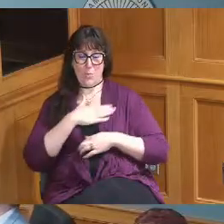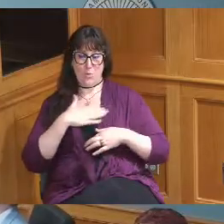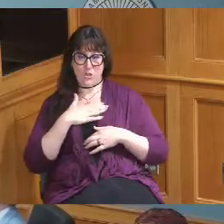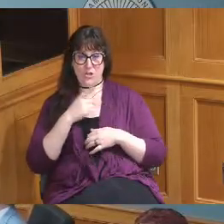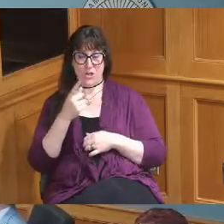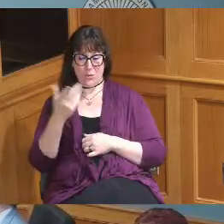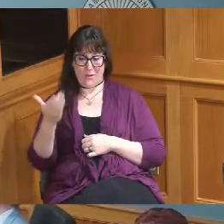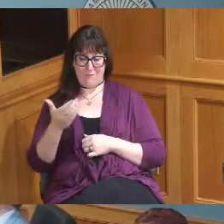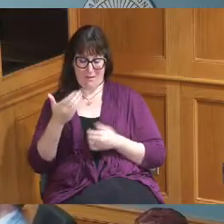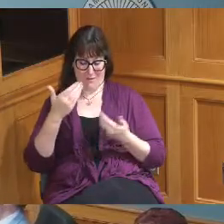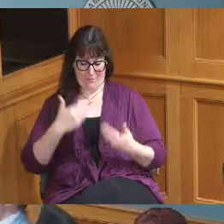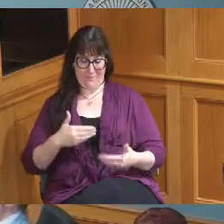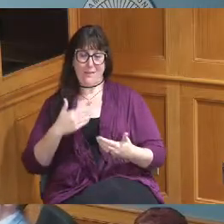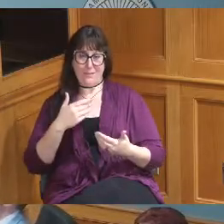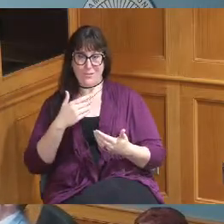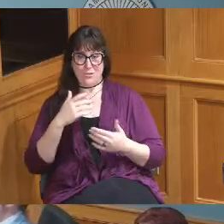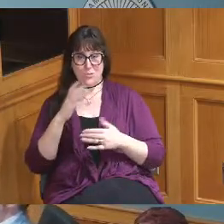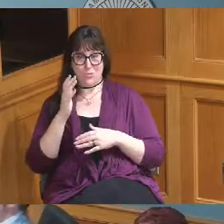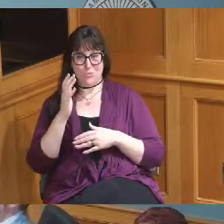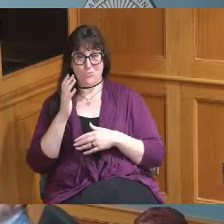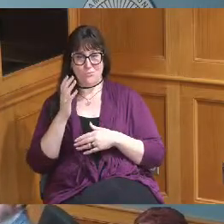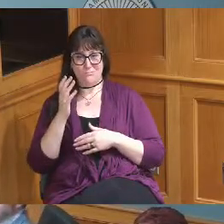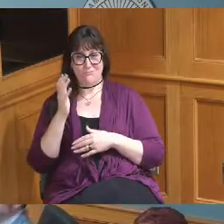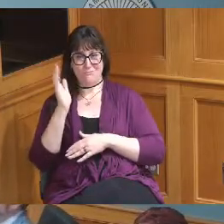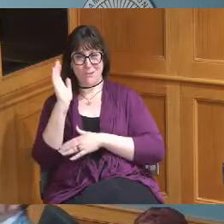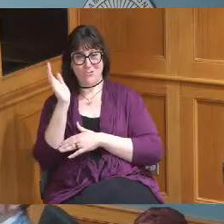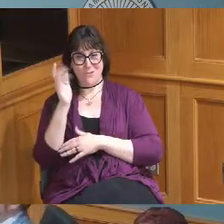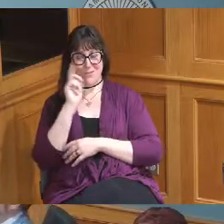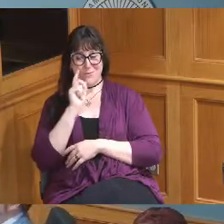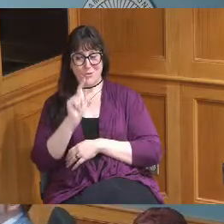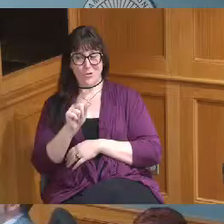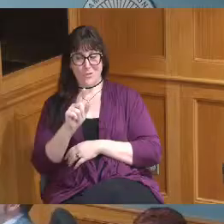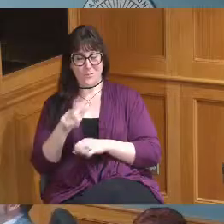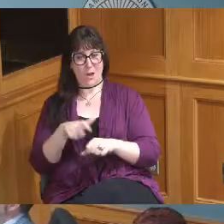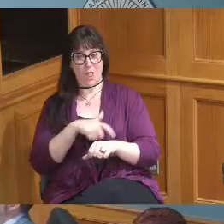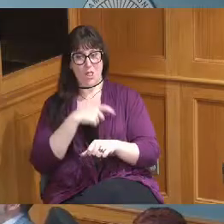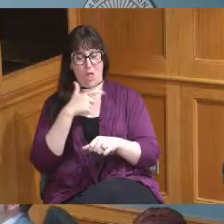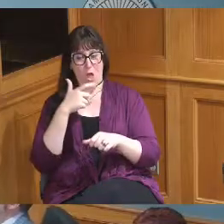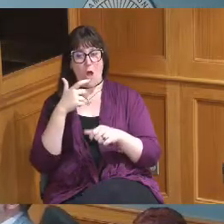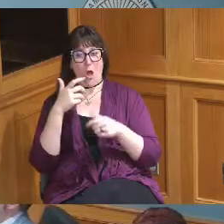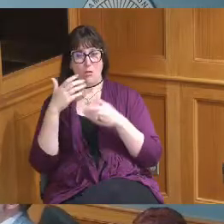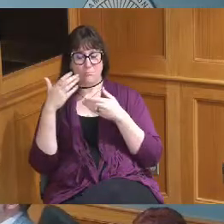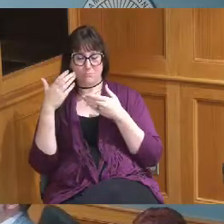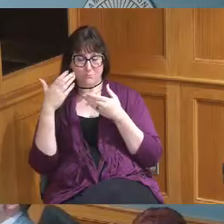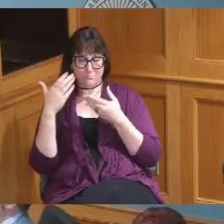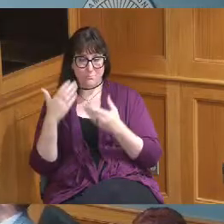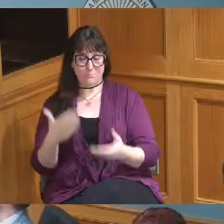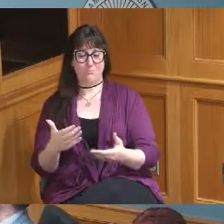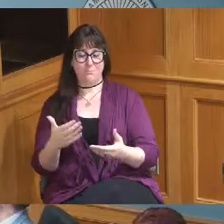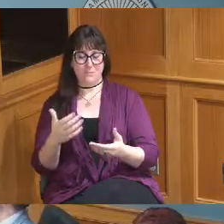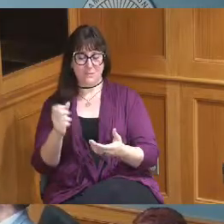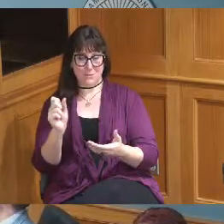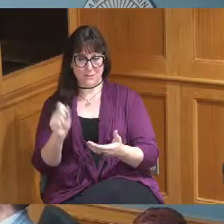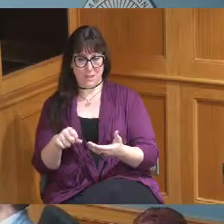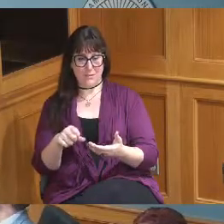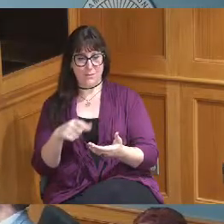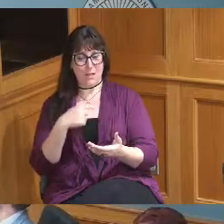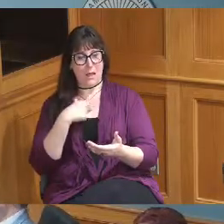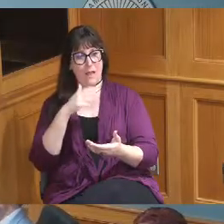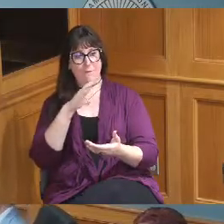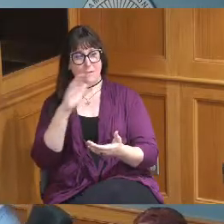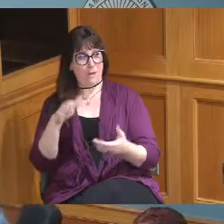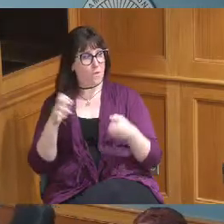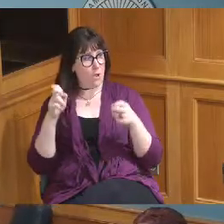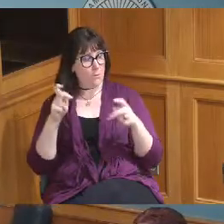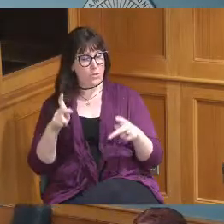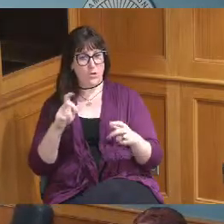me here to address you. It's been a long road. Just real briefly, because I have never had the opportunity to